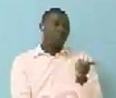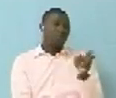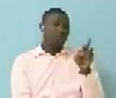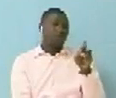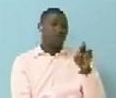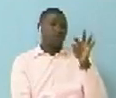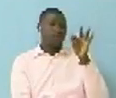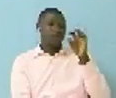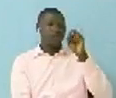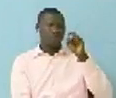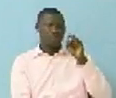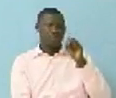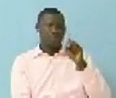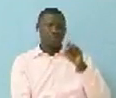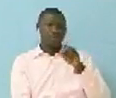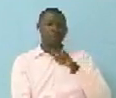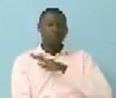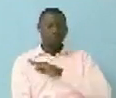the president.